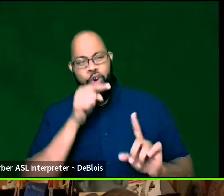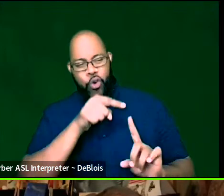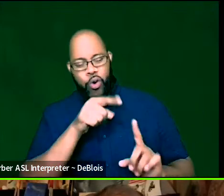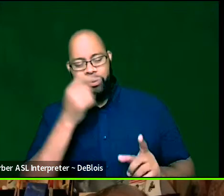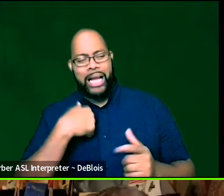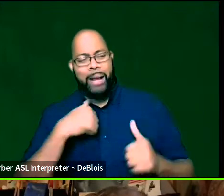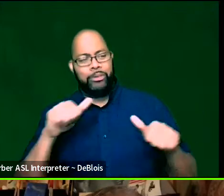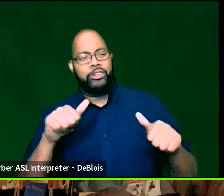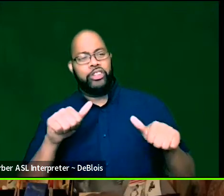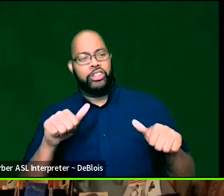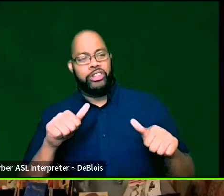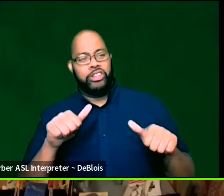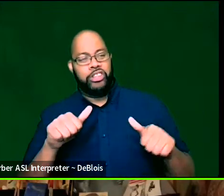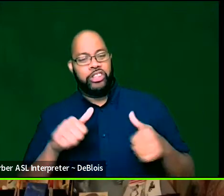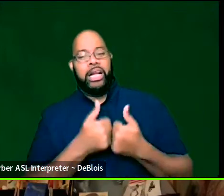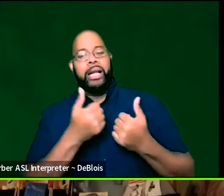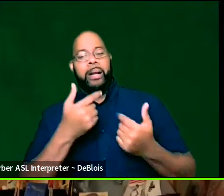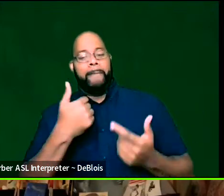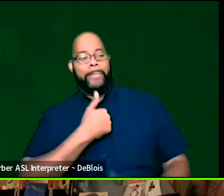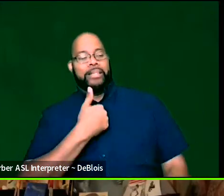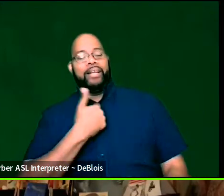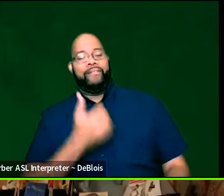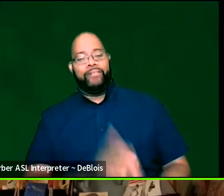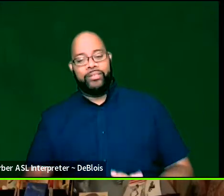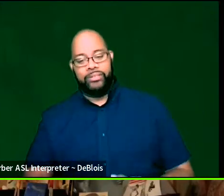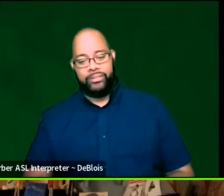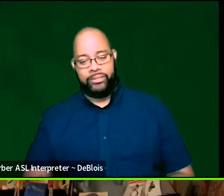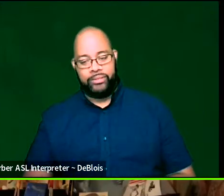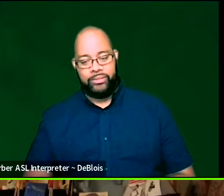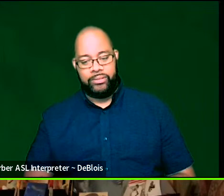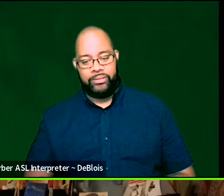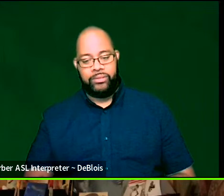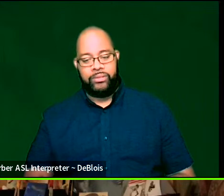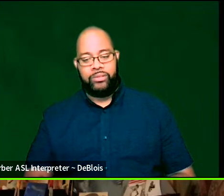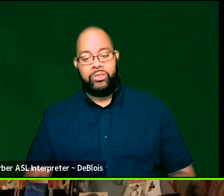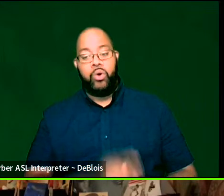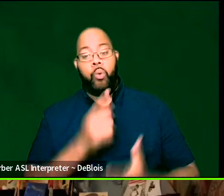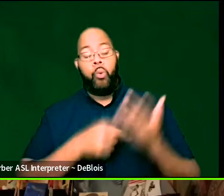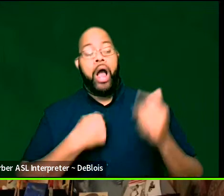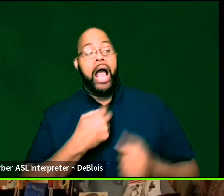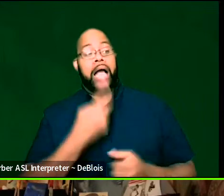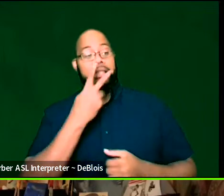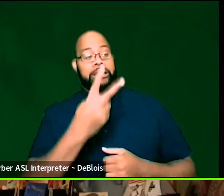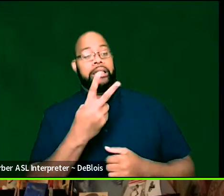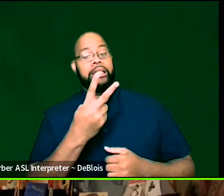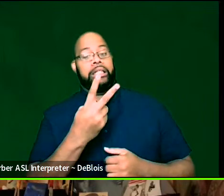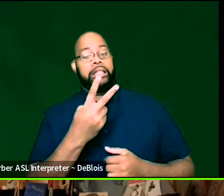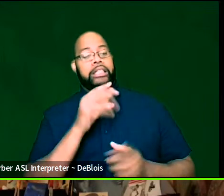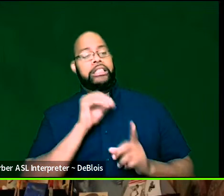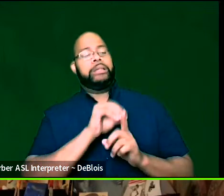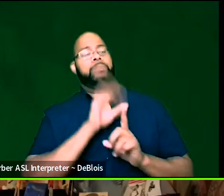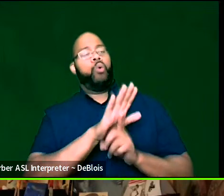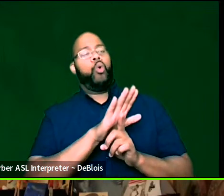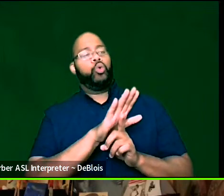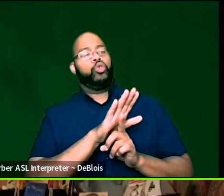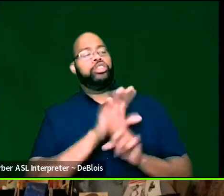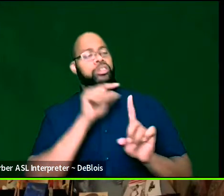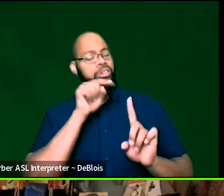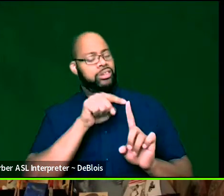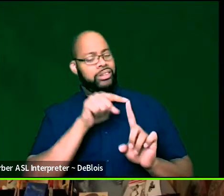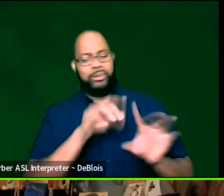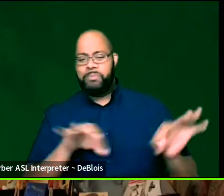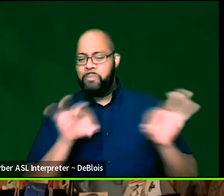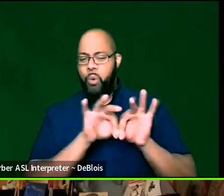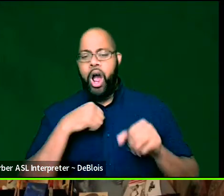I'm channeling myself. And what I see is exposure, exposure, exposure.